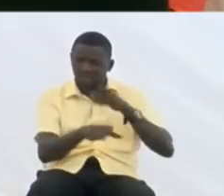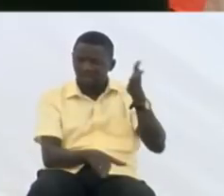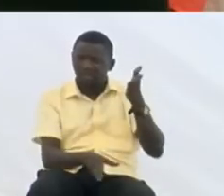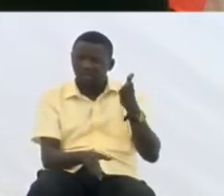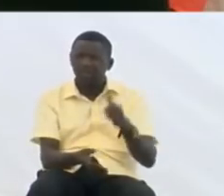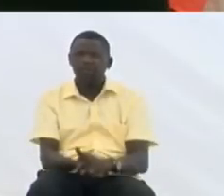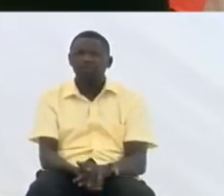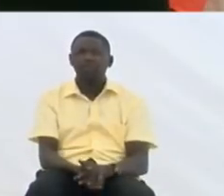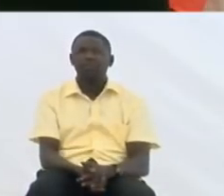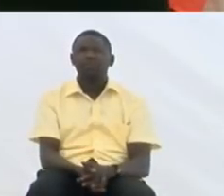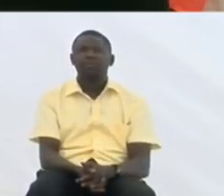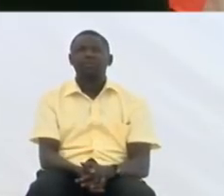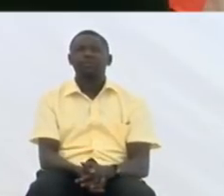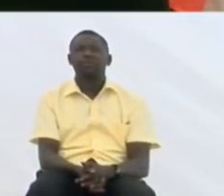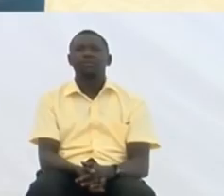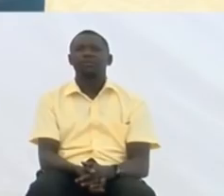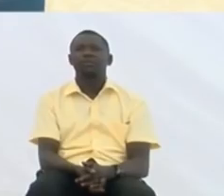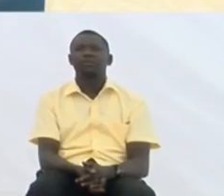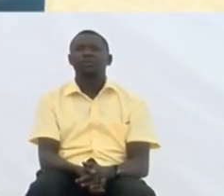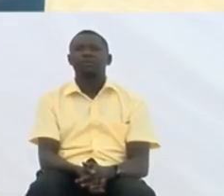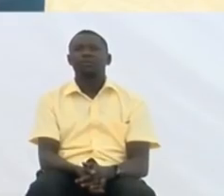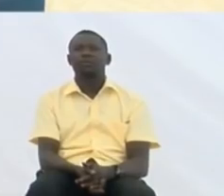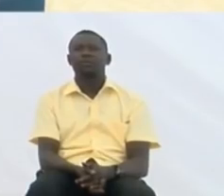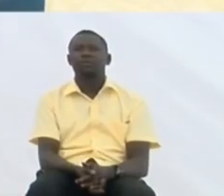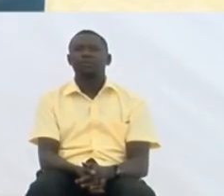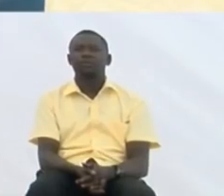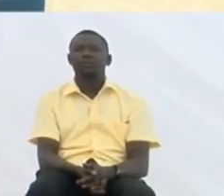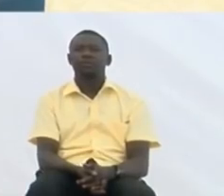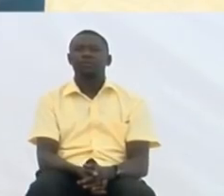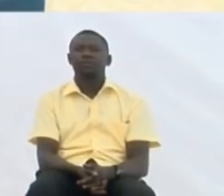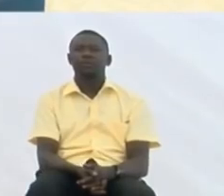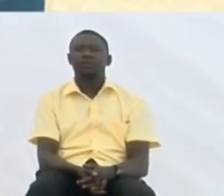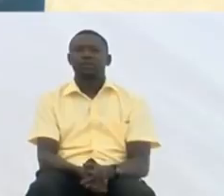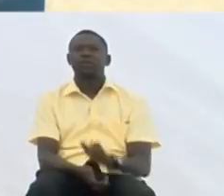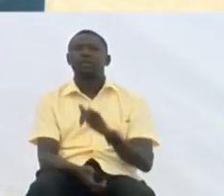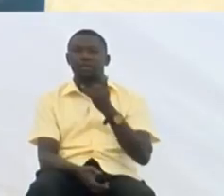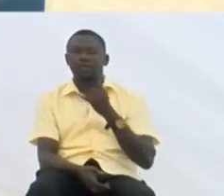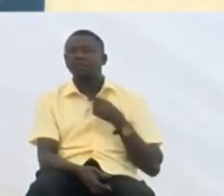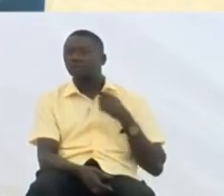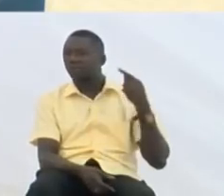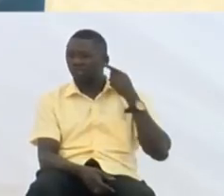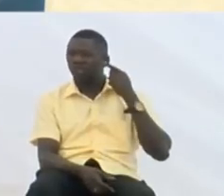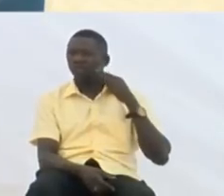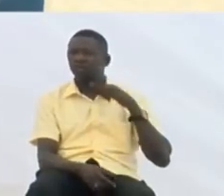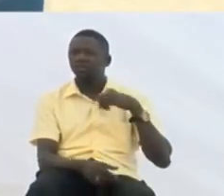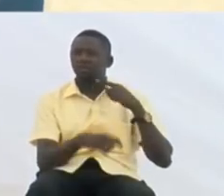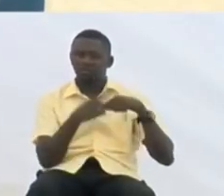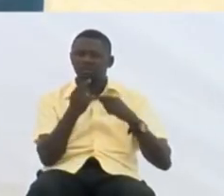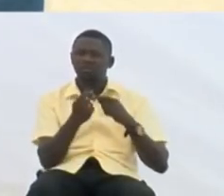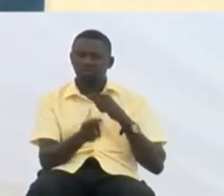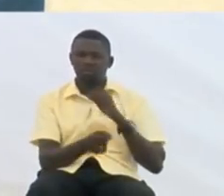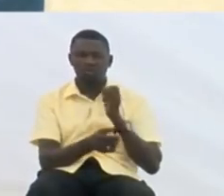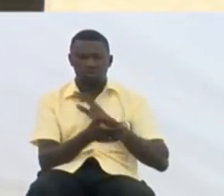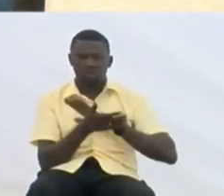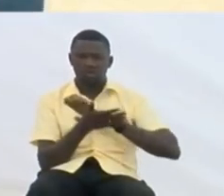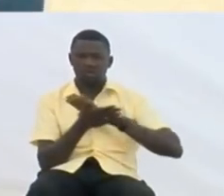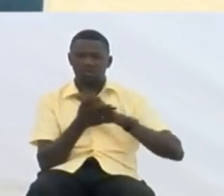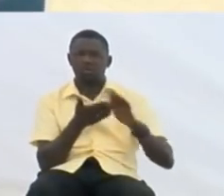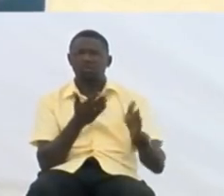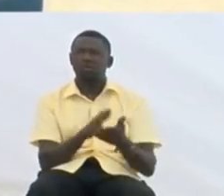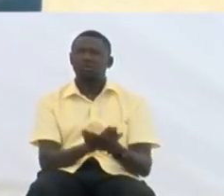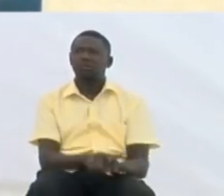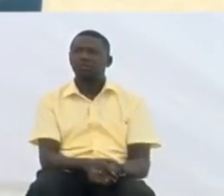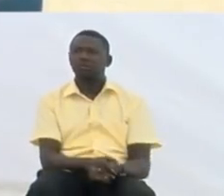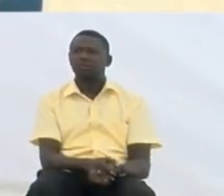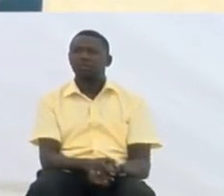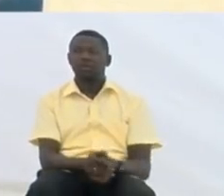wulung. Ha, nata kuma moye bara manke nyala. Yes, I eventually heard something, but it did